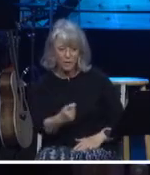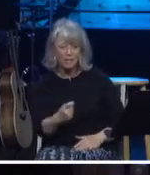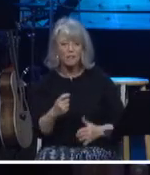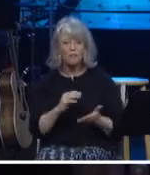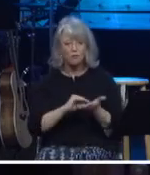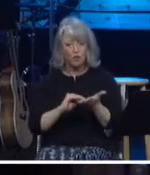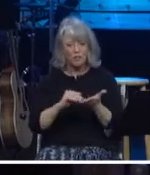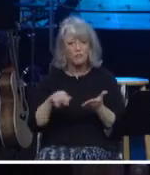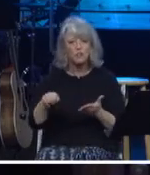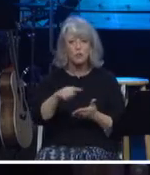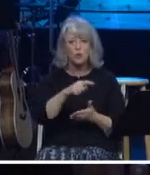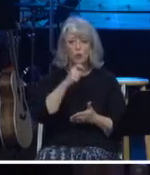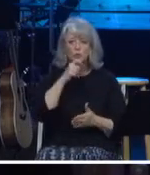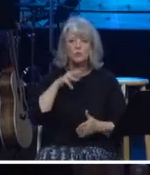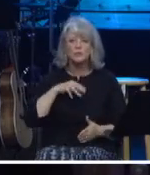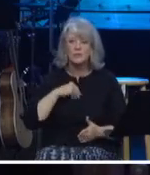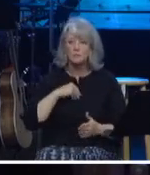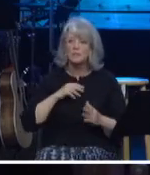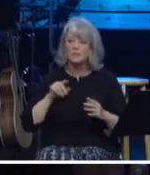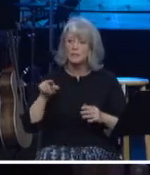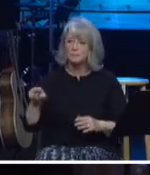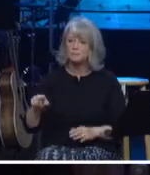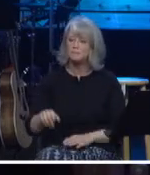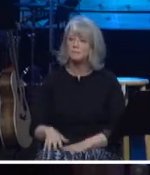who come.